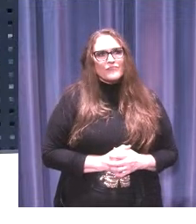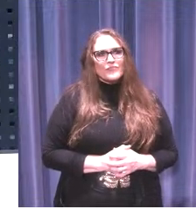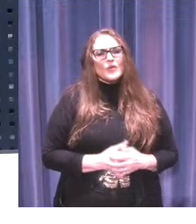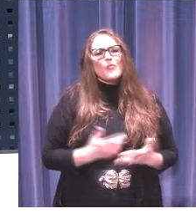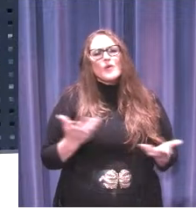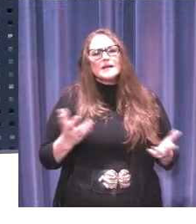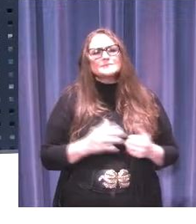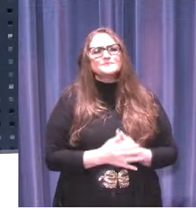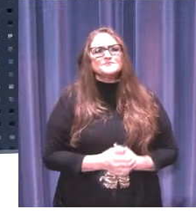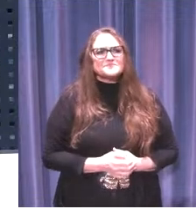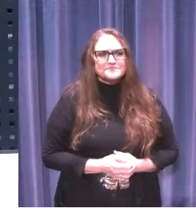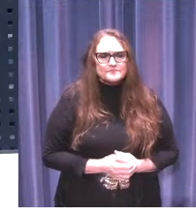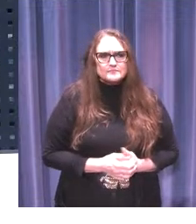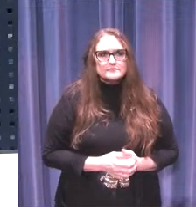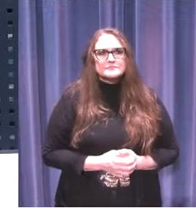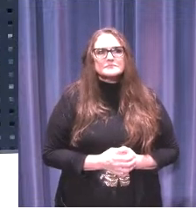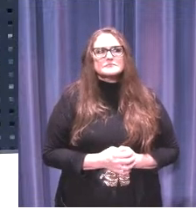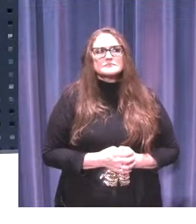Well,